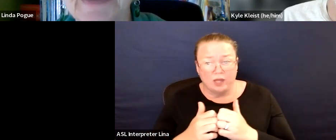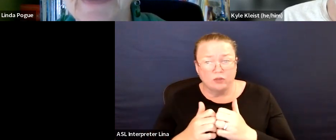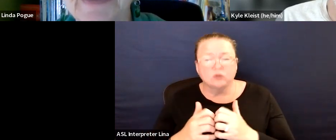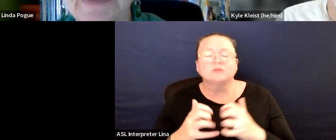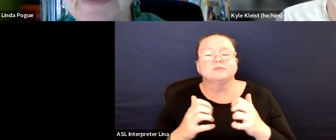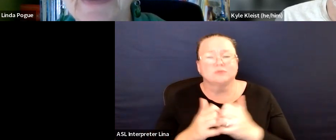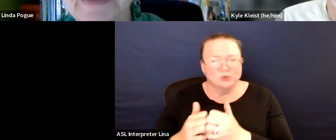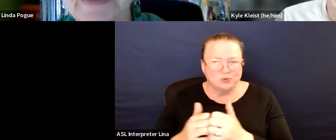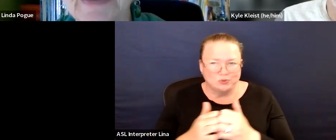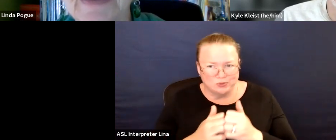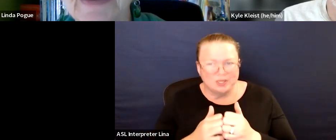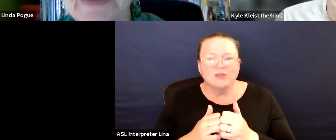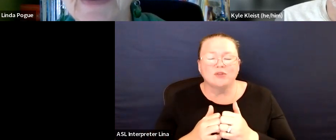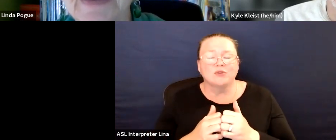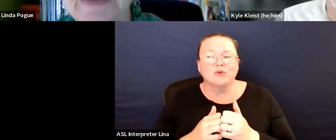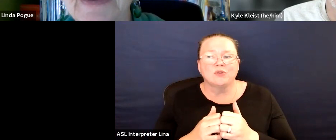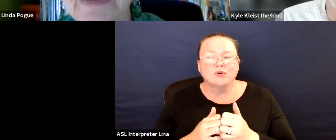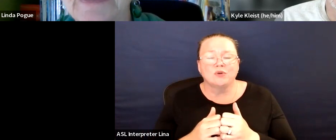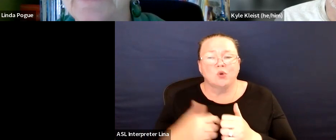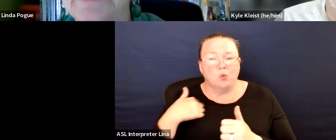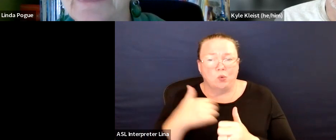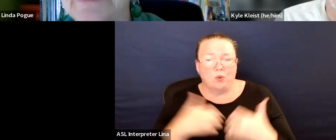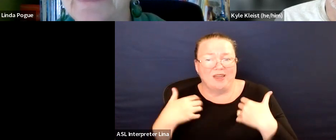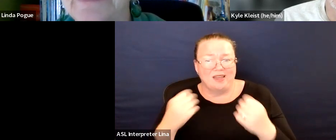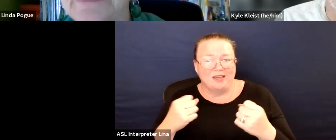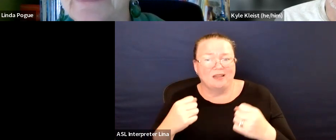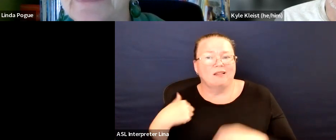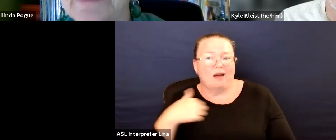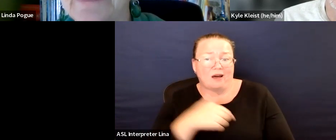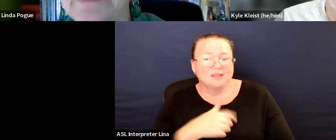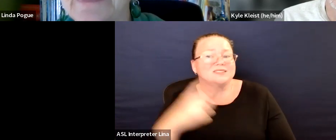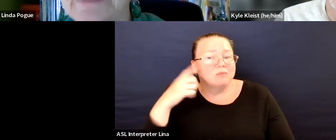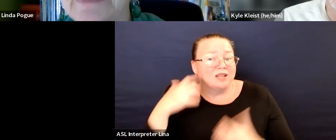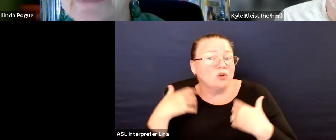together. Number, we heal us. Mental health